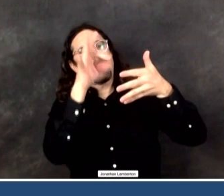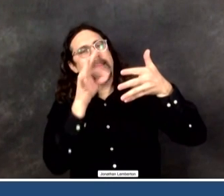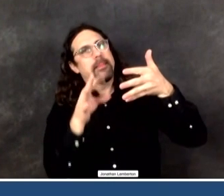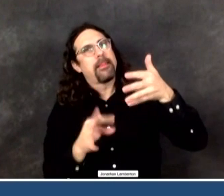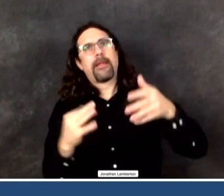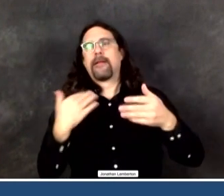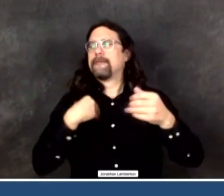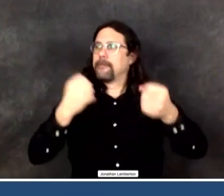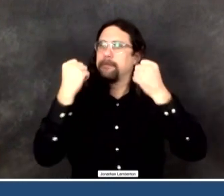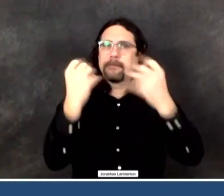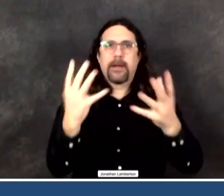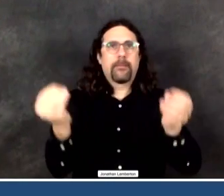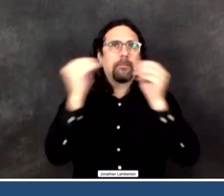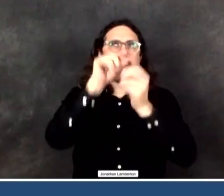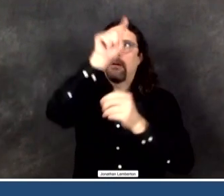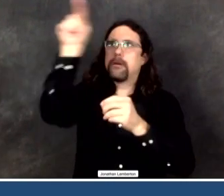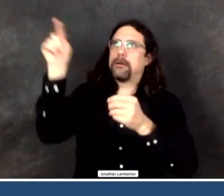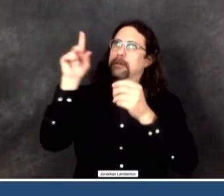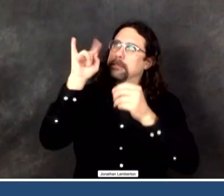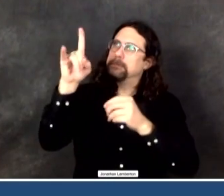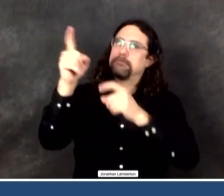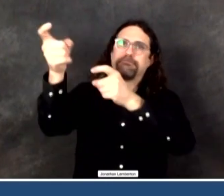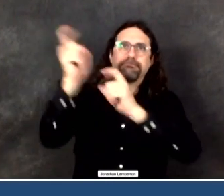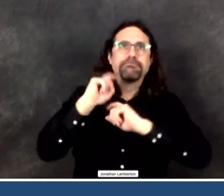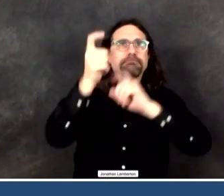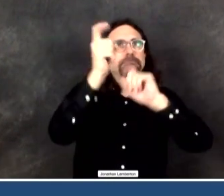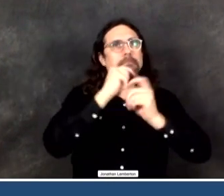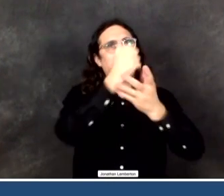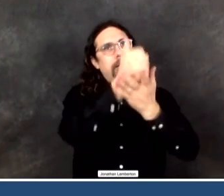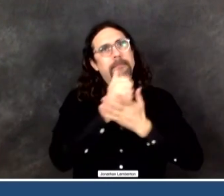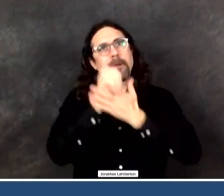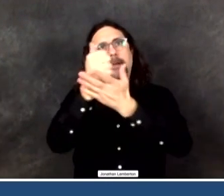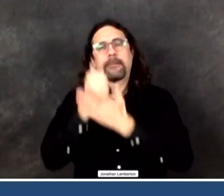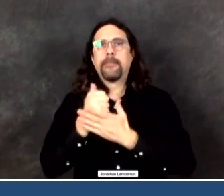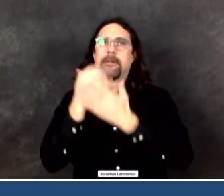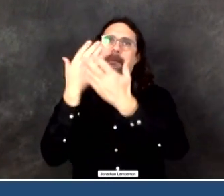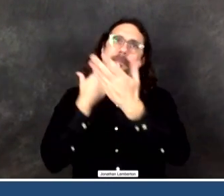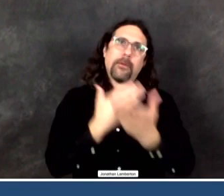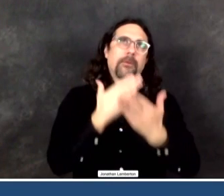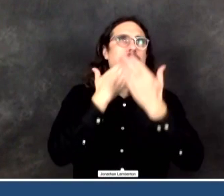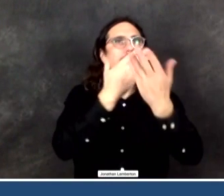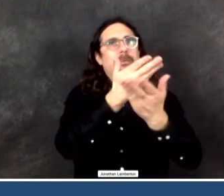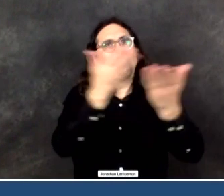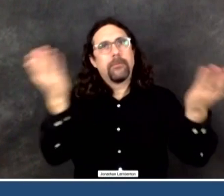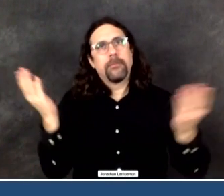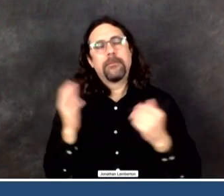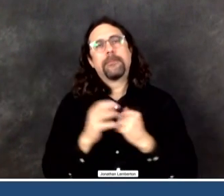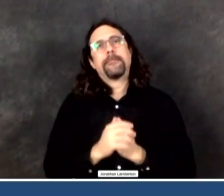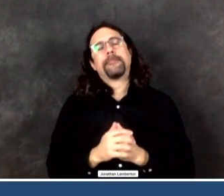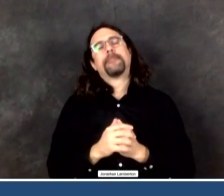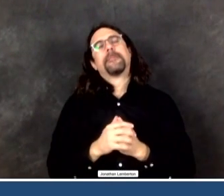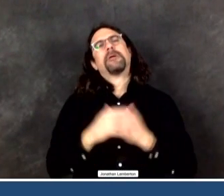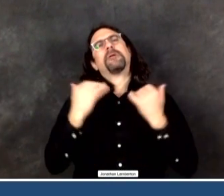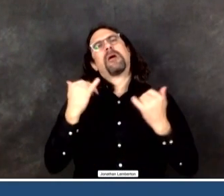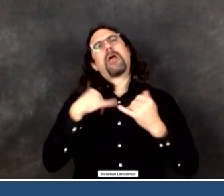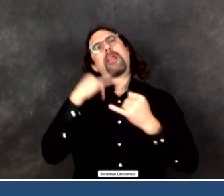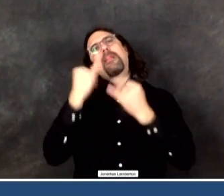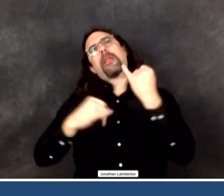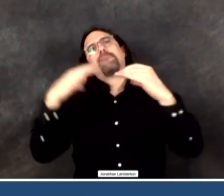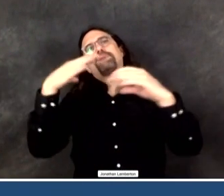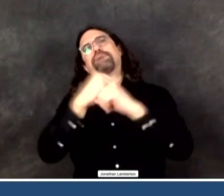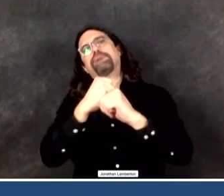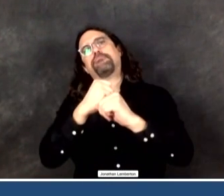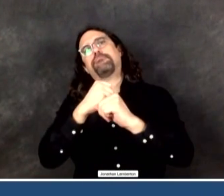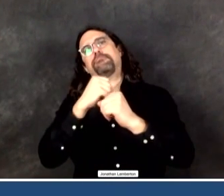of this challenge and this pain, another thing that people are doing that brings out the beauty of the holiday season